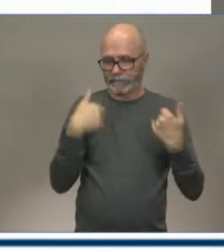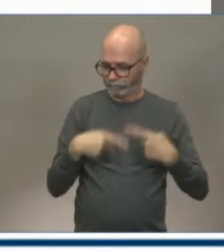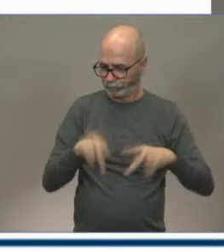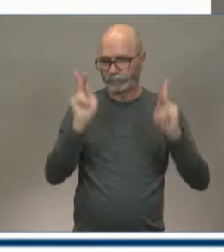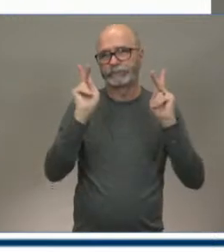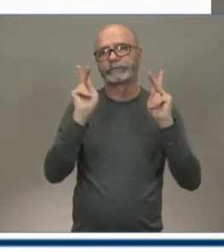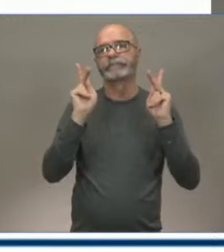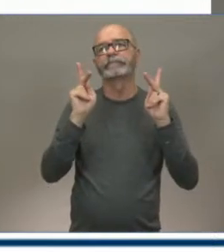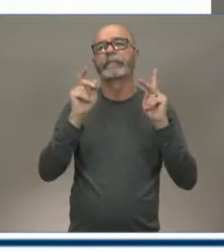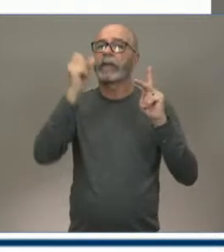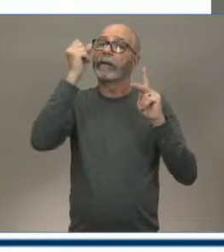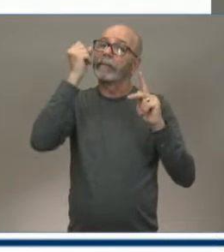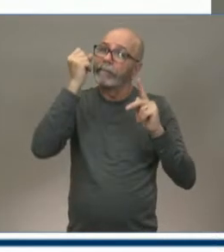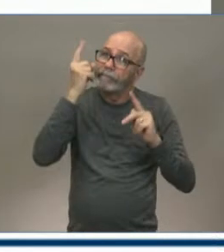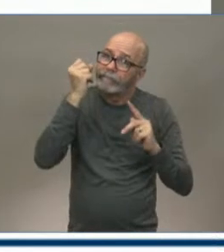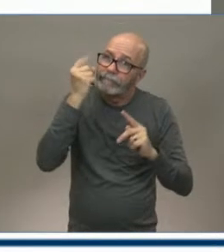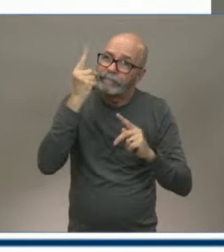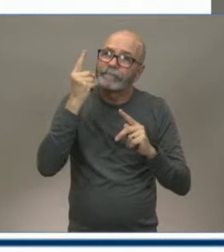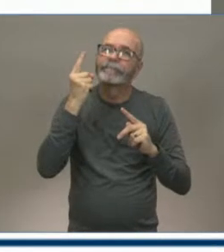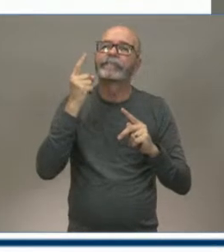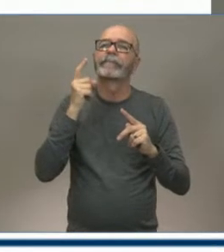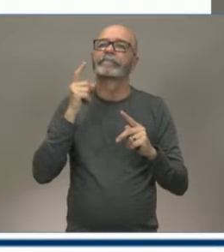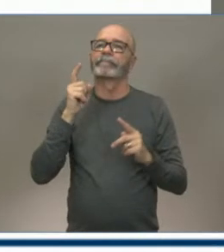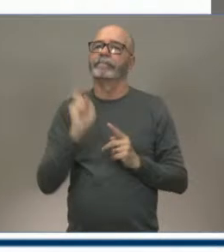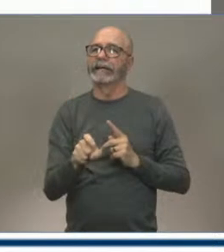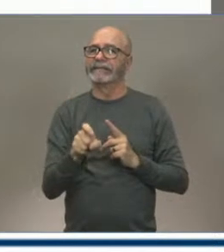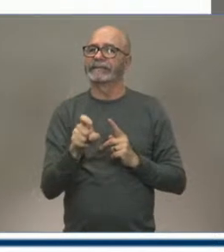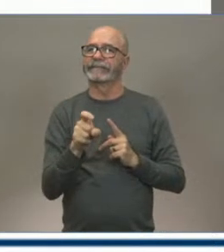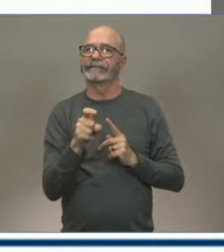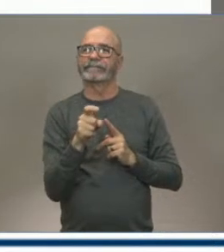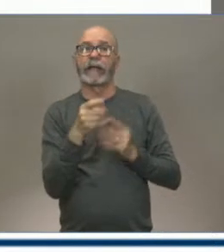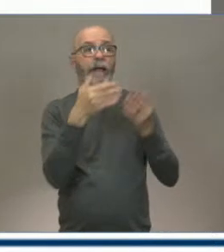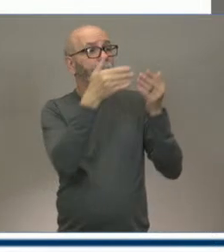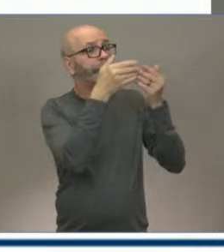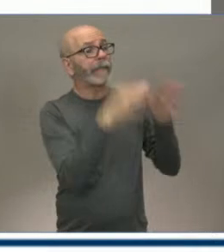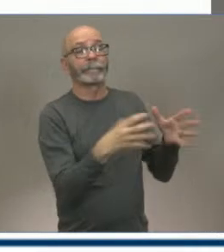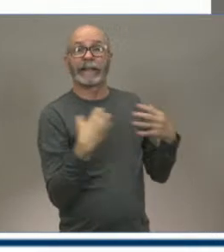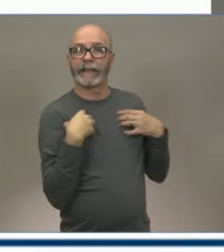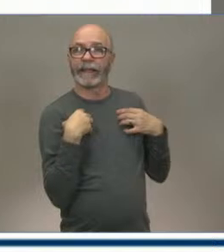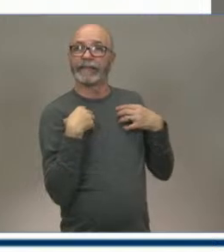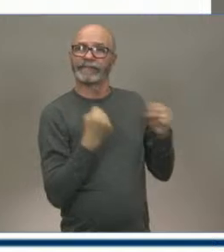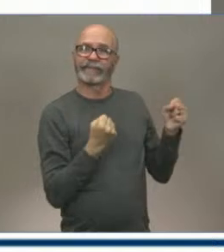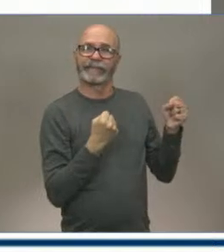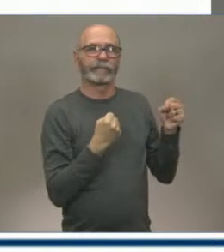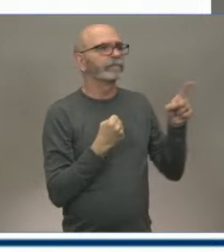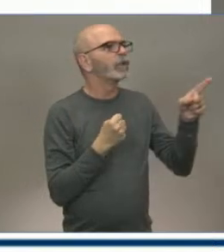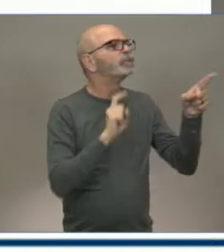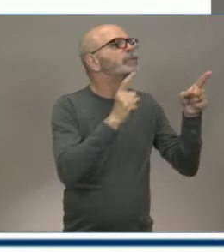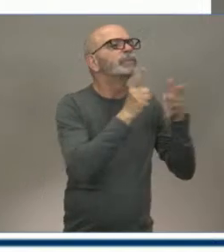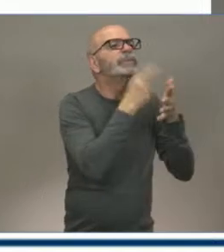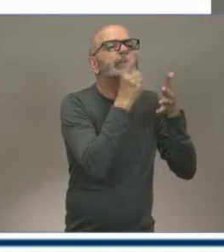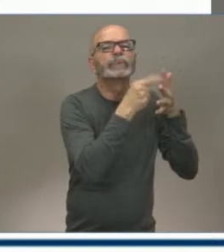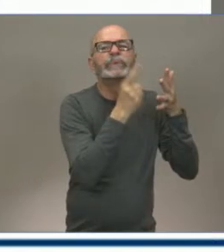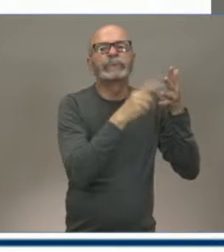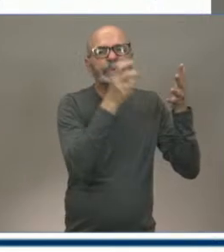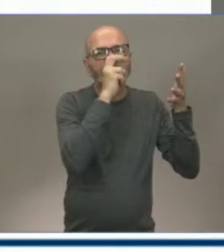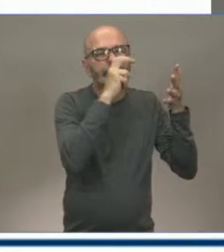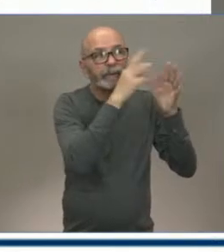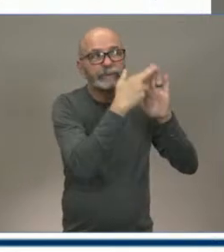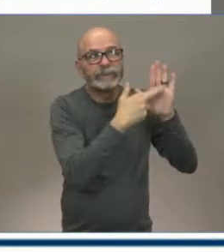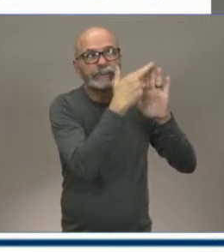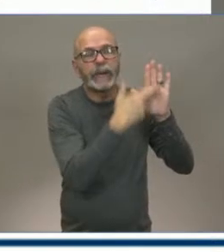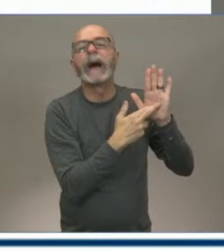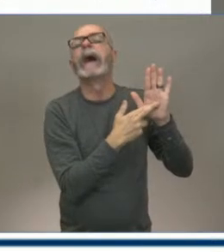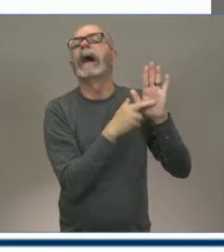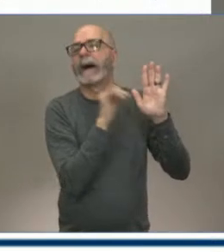the province-wide restrictions in the public health order. School-based activities, whether they're sports or arts and culture,